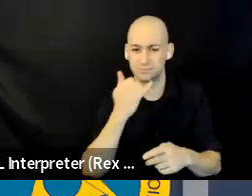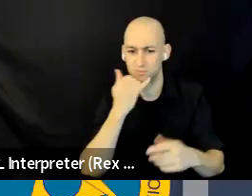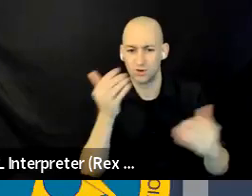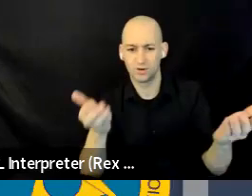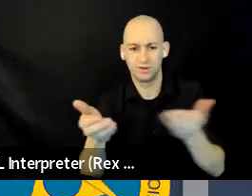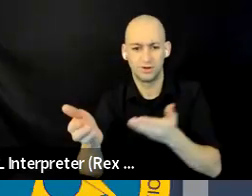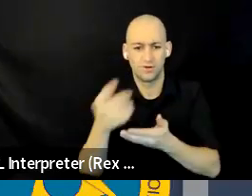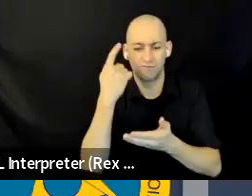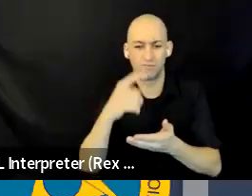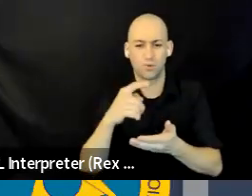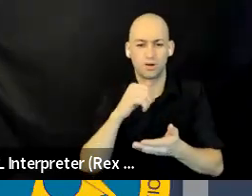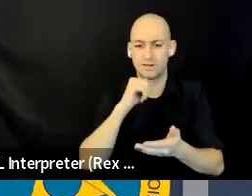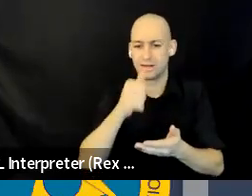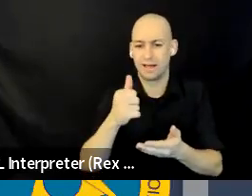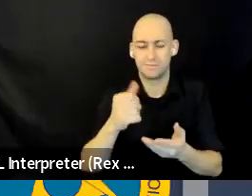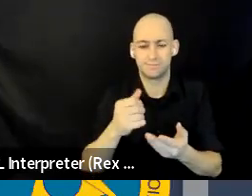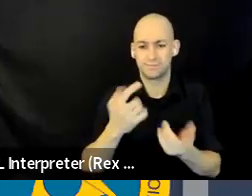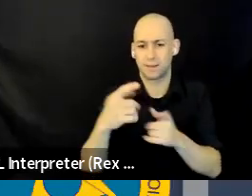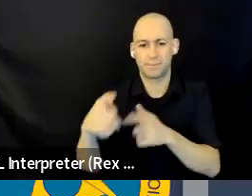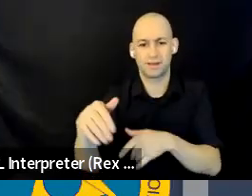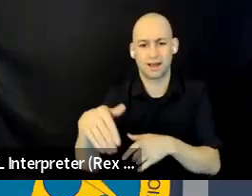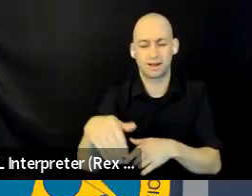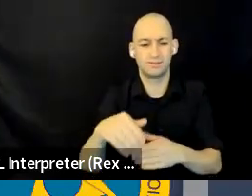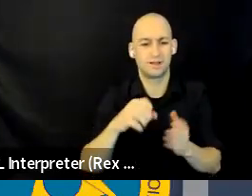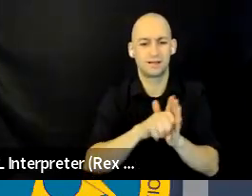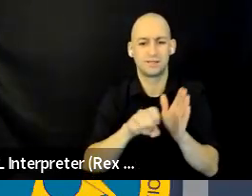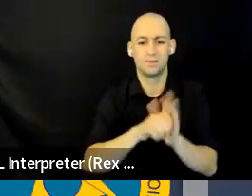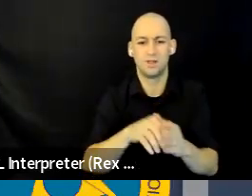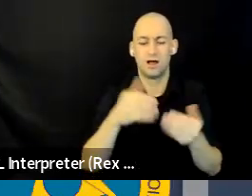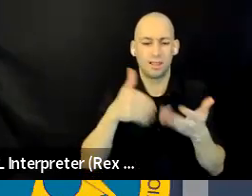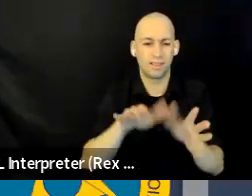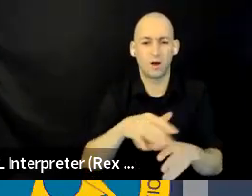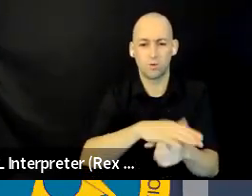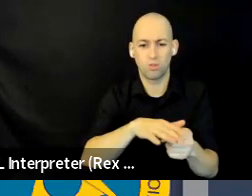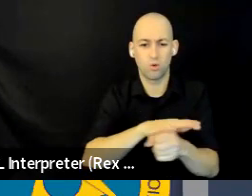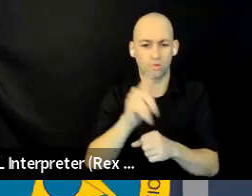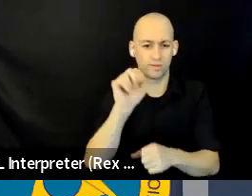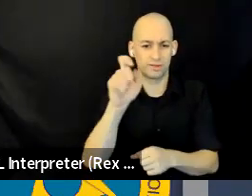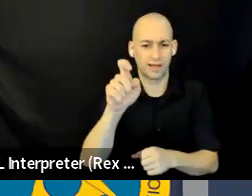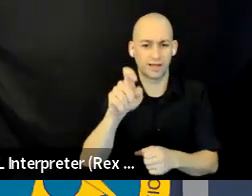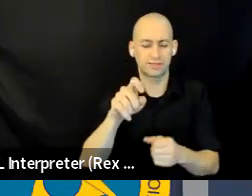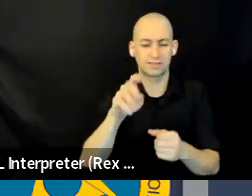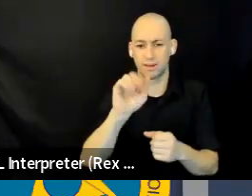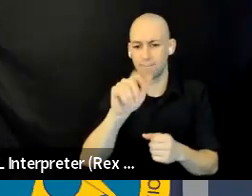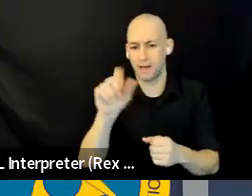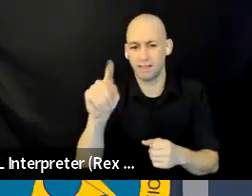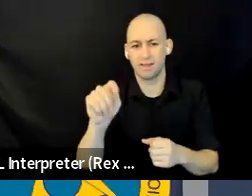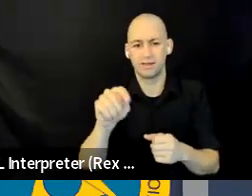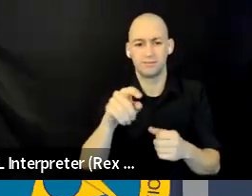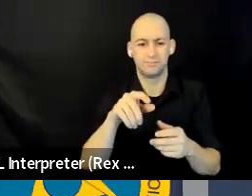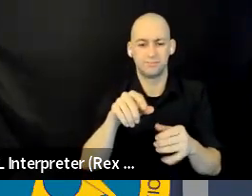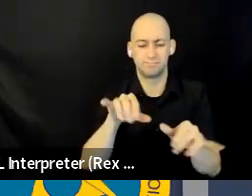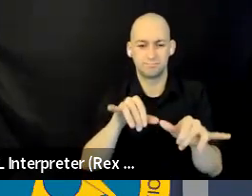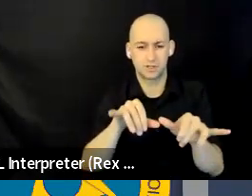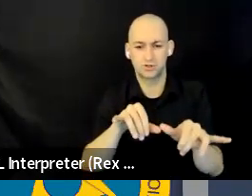materialize, such as relying on the passage of a local tax ballot measure that fails to pass. To ensure more accurate funding estimates as part